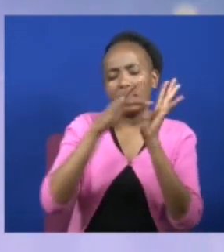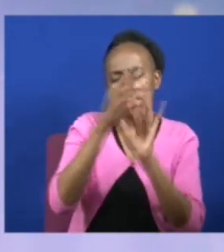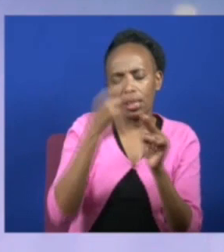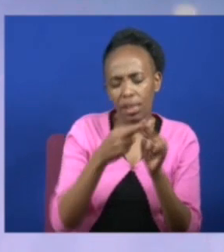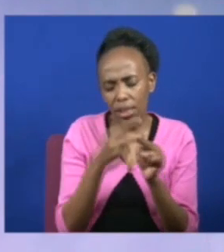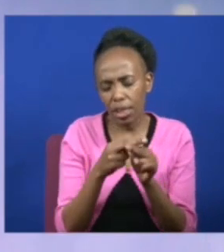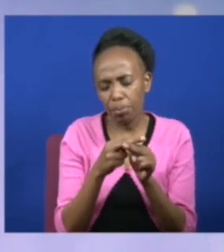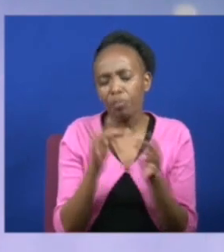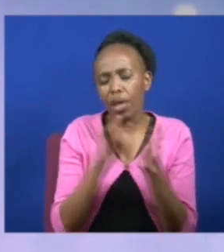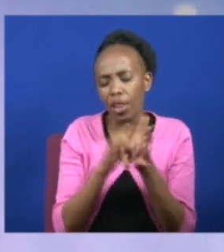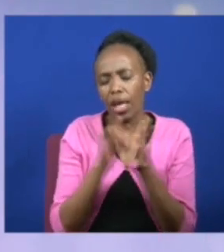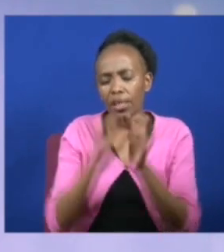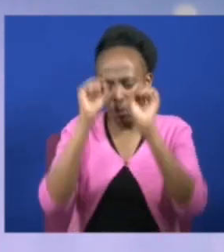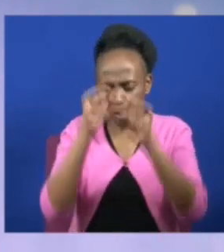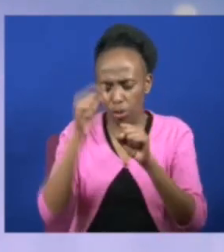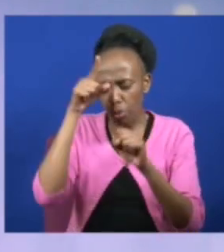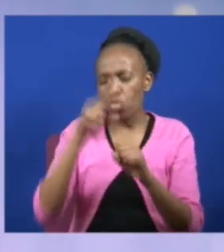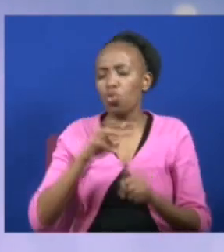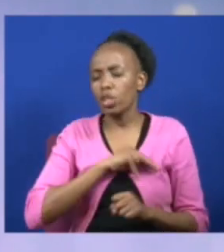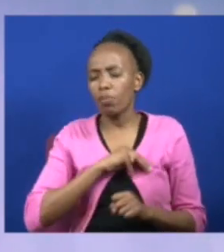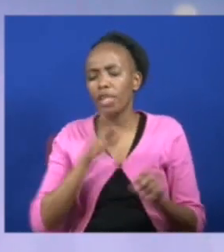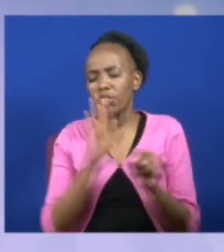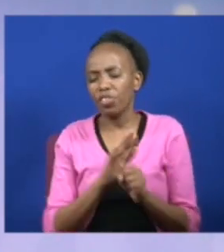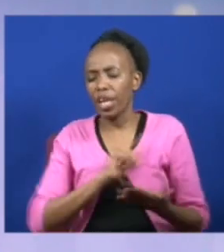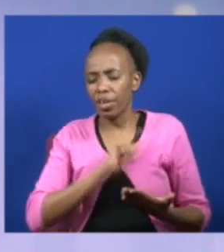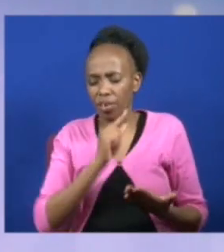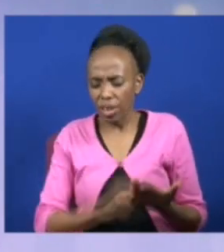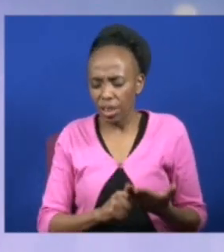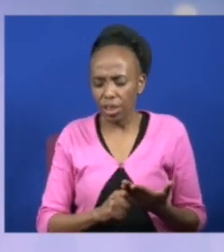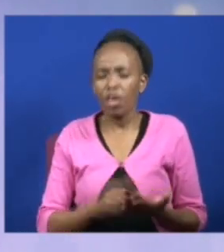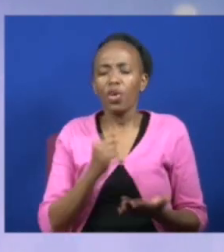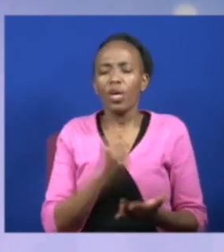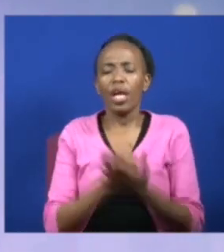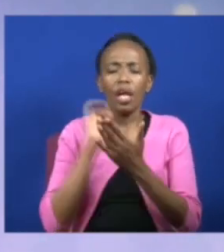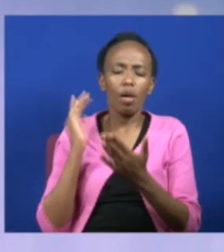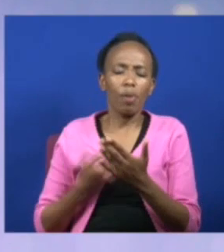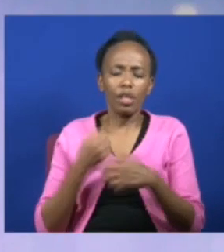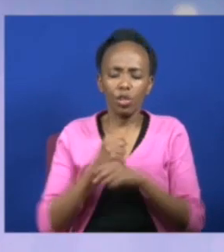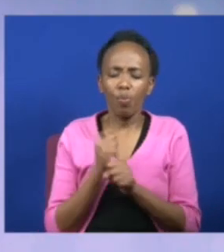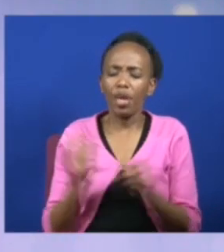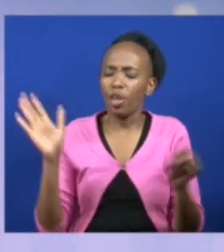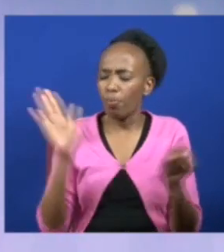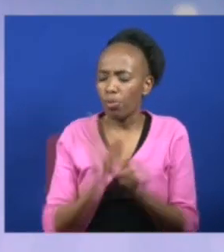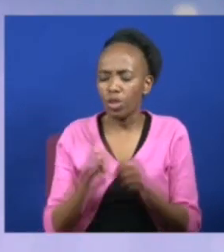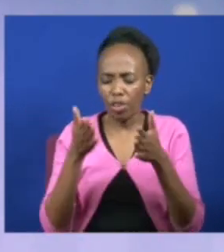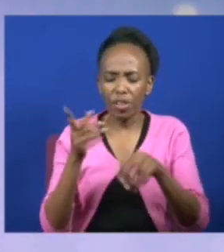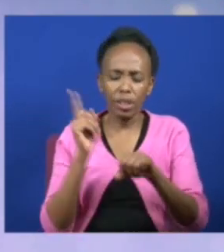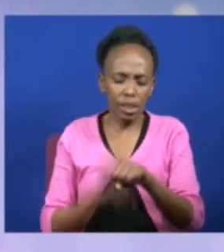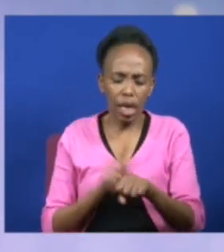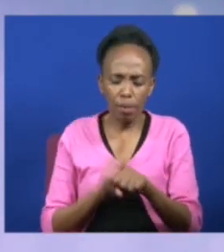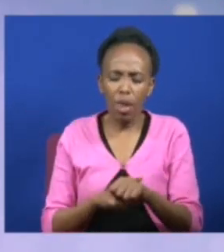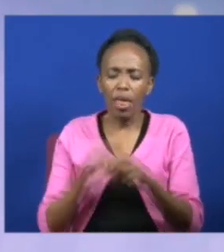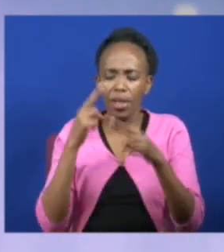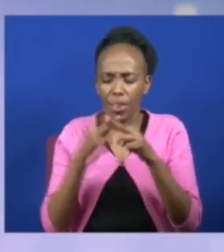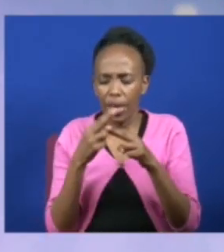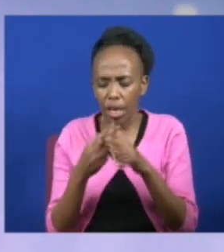of Jesus that you who is merciful and gracious, you will help us to make the most of this season